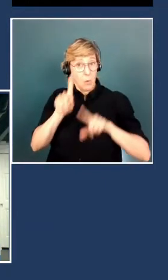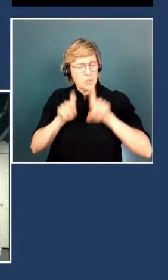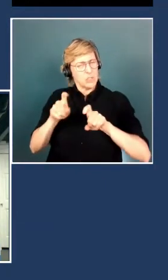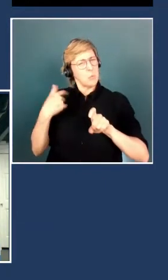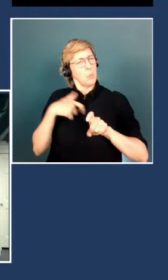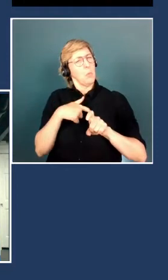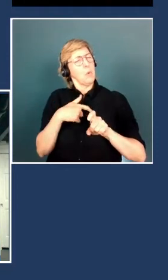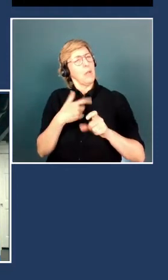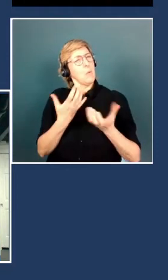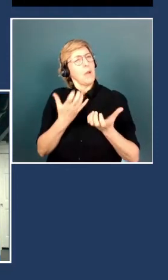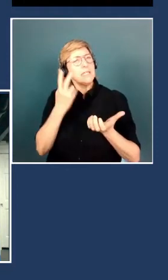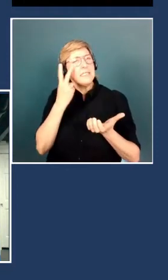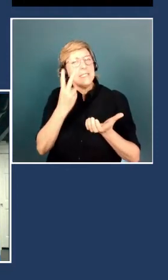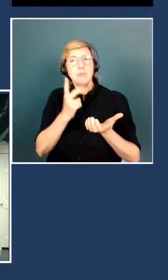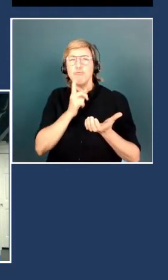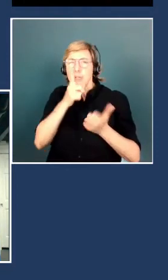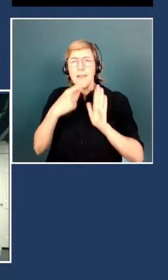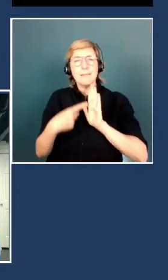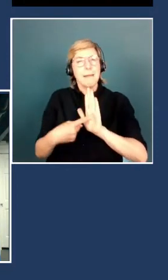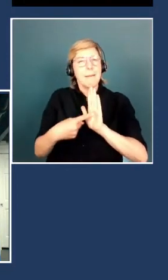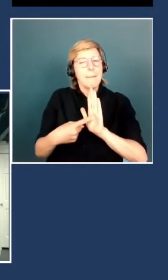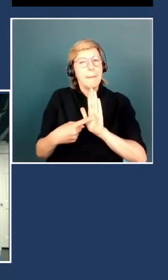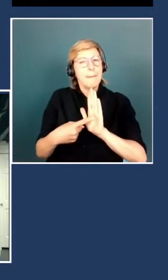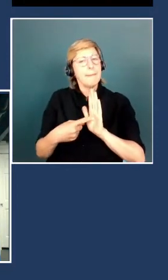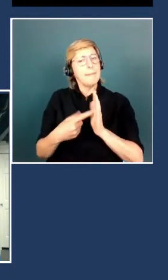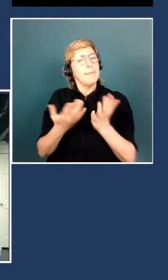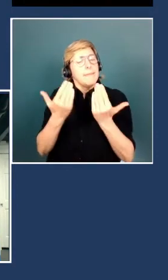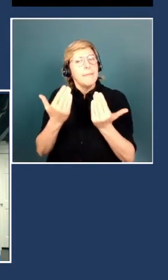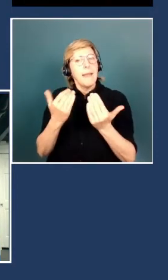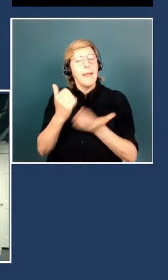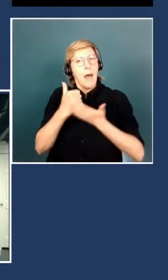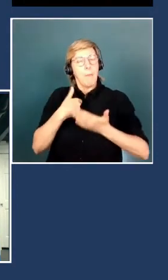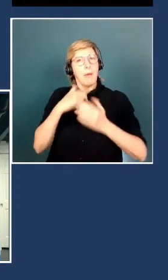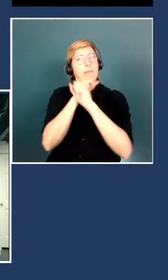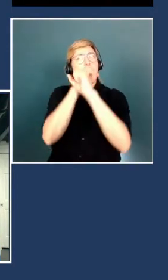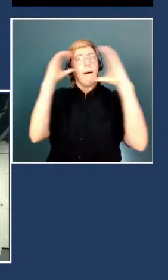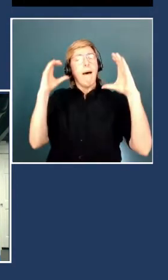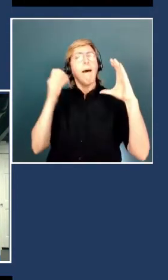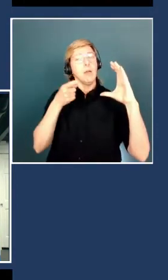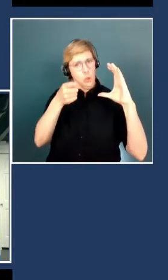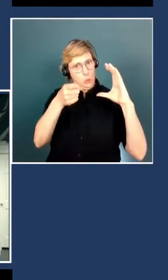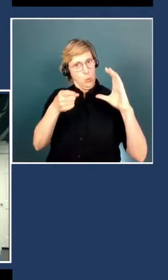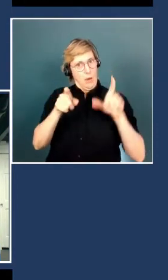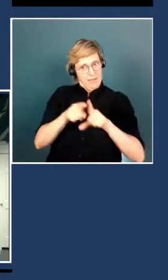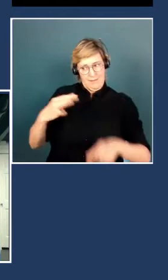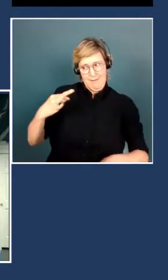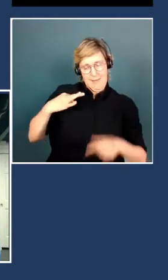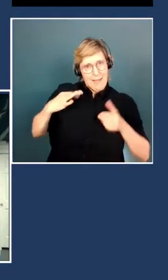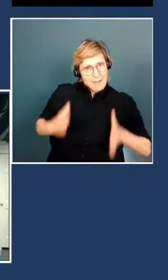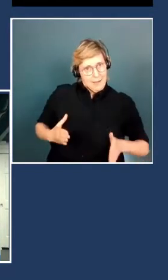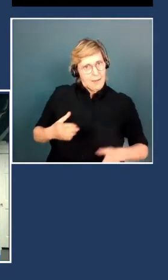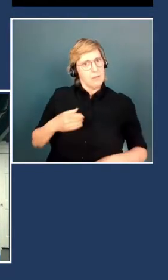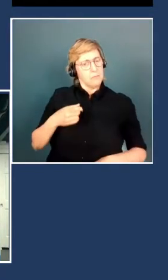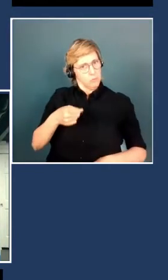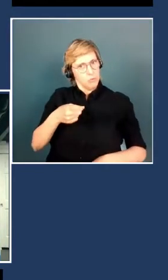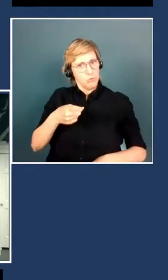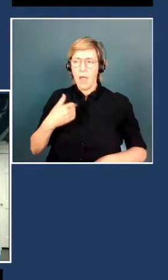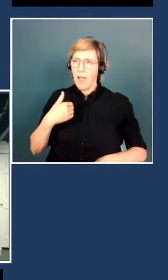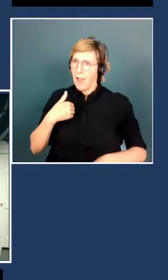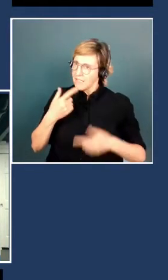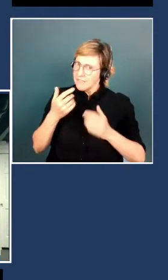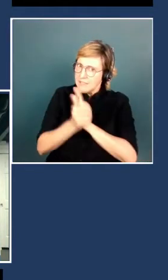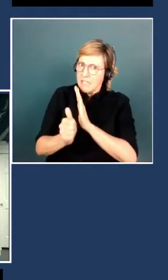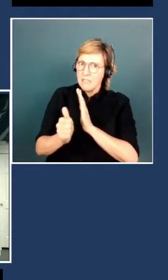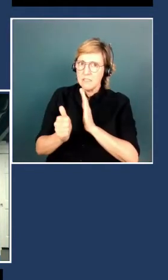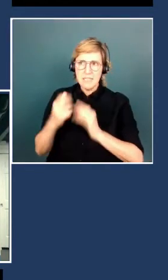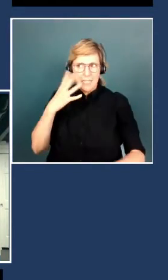going to show that you as a candidate have the skills and experiences to be successful and qualified for the job.